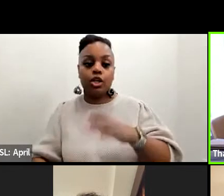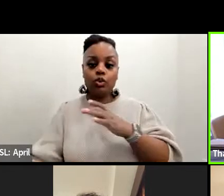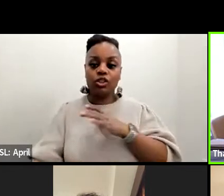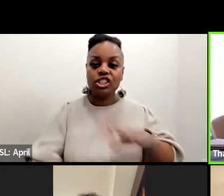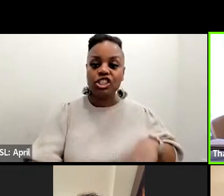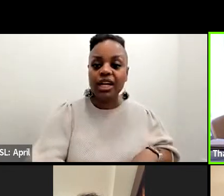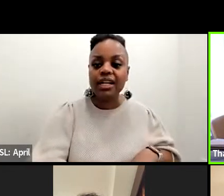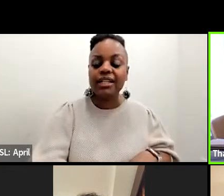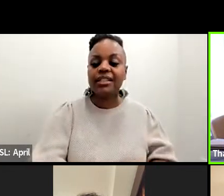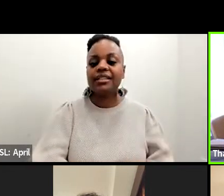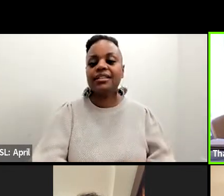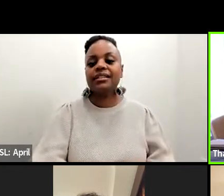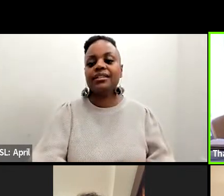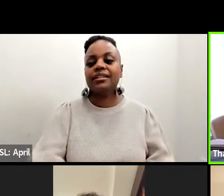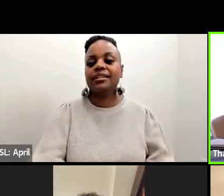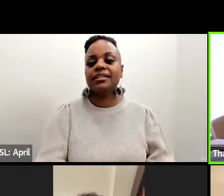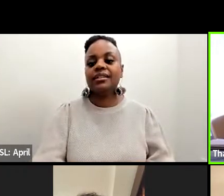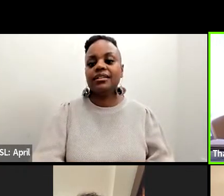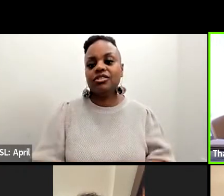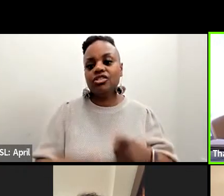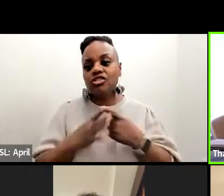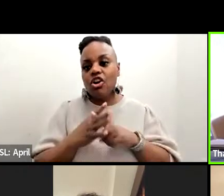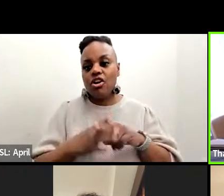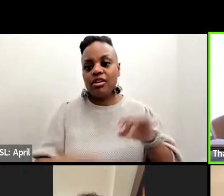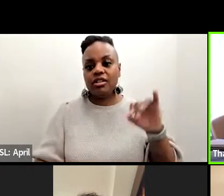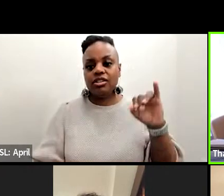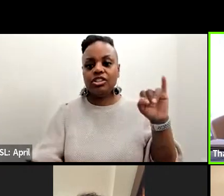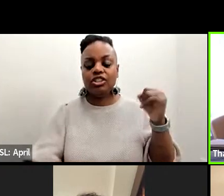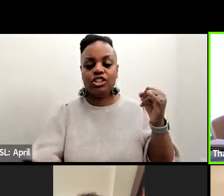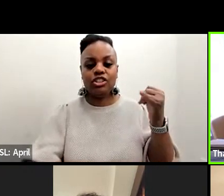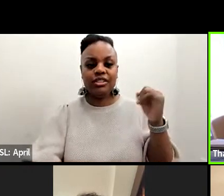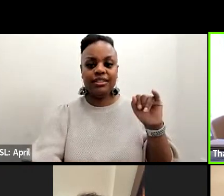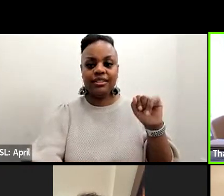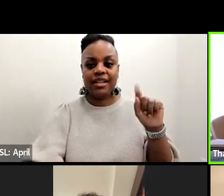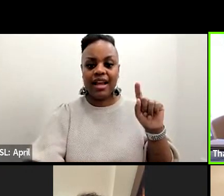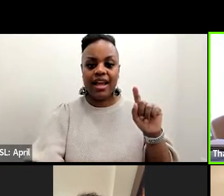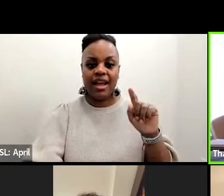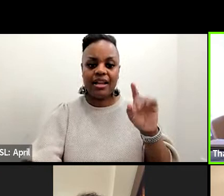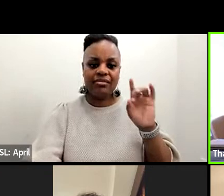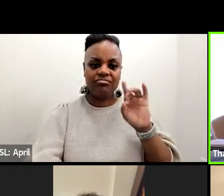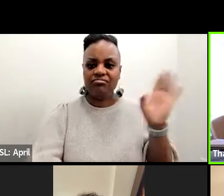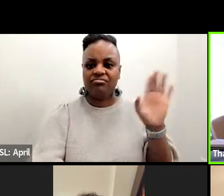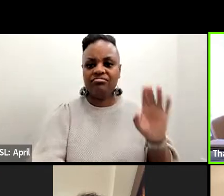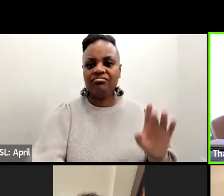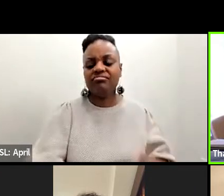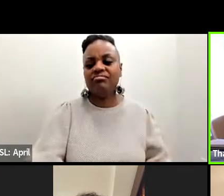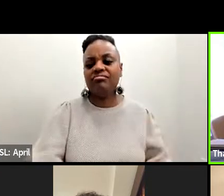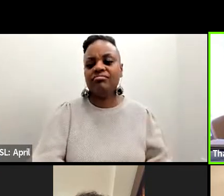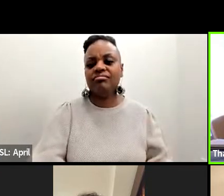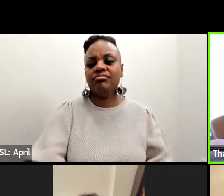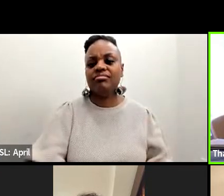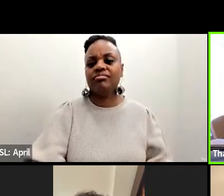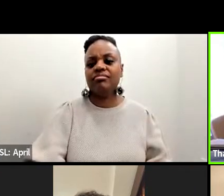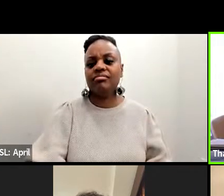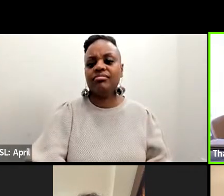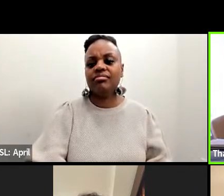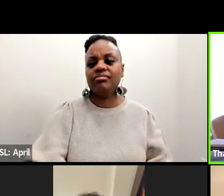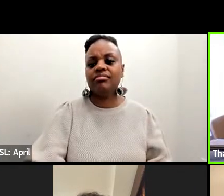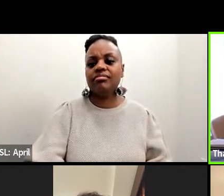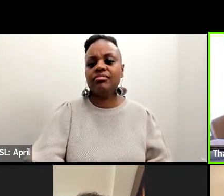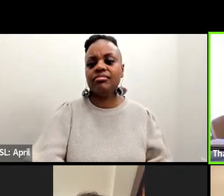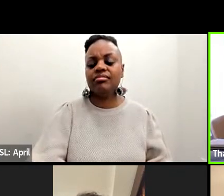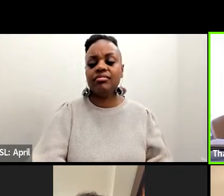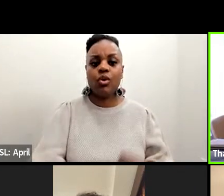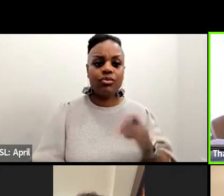it turns out all these things, they might depart very little from like general Egyptian views on all these things. So if their views